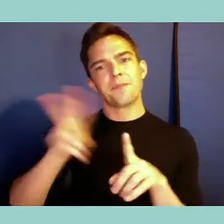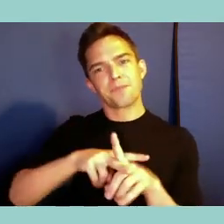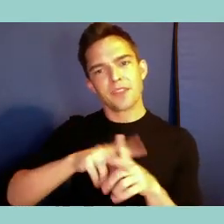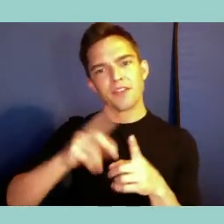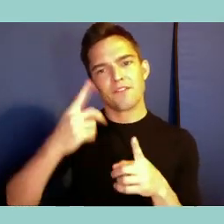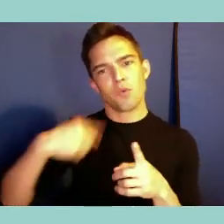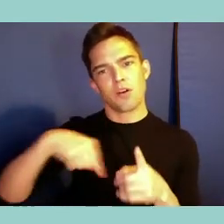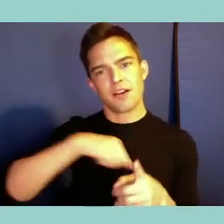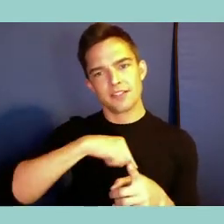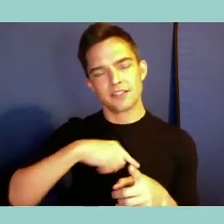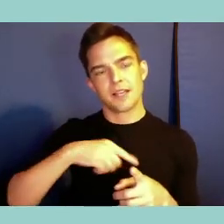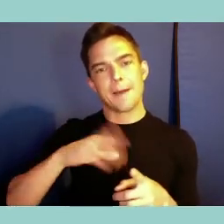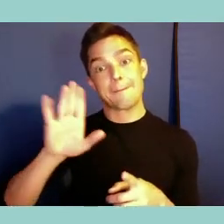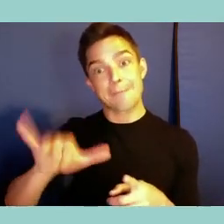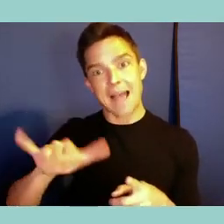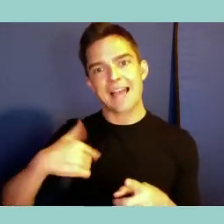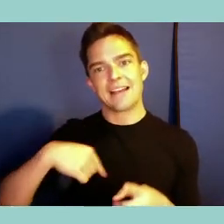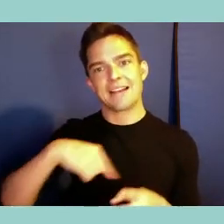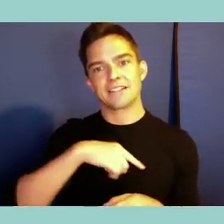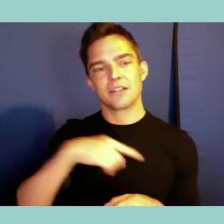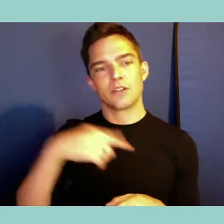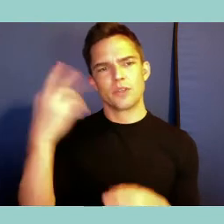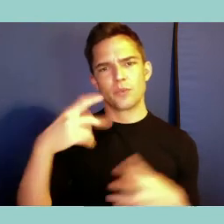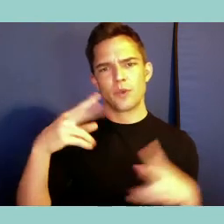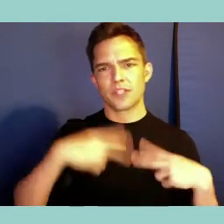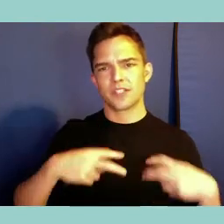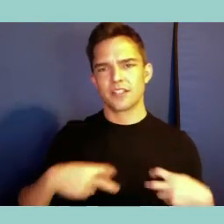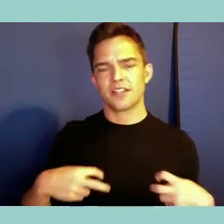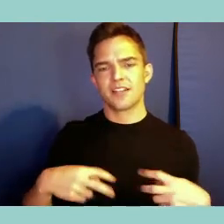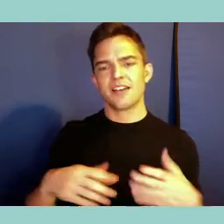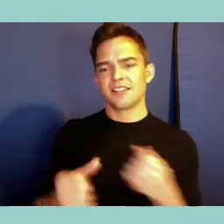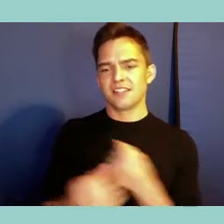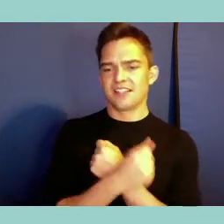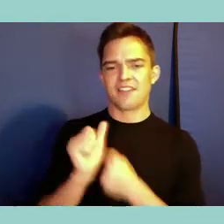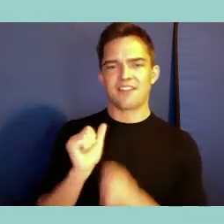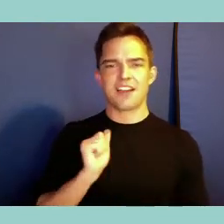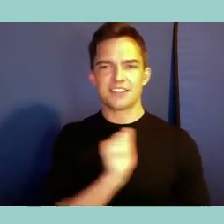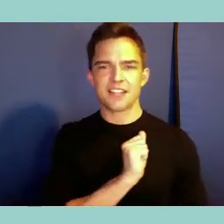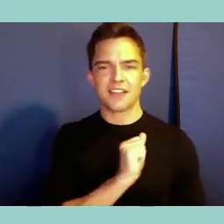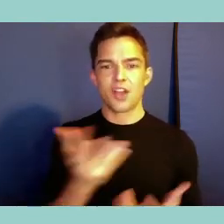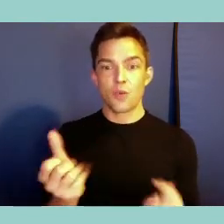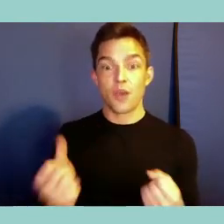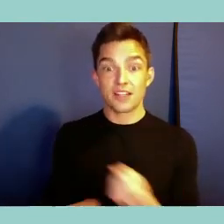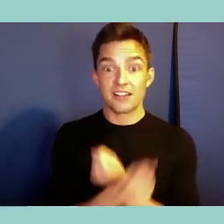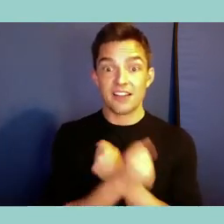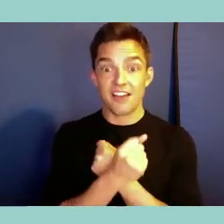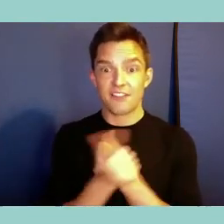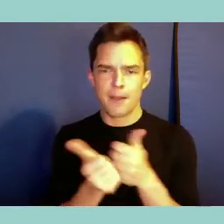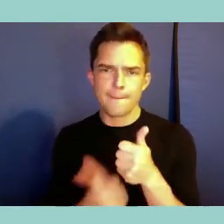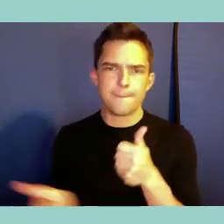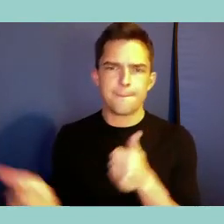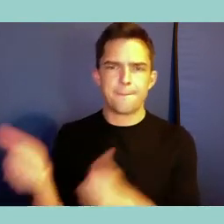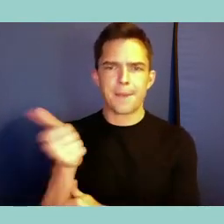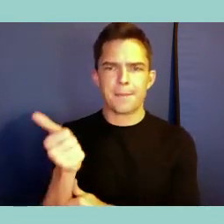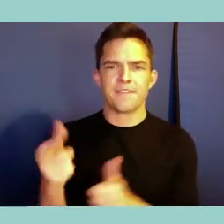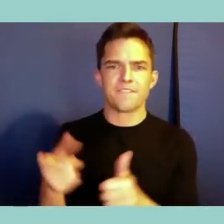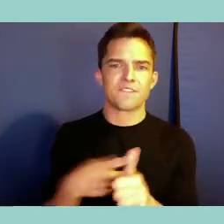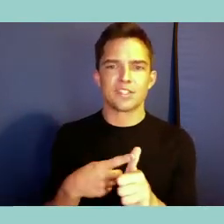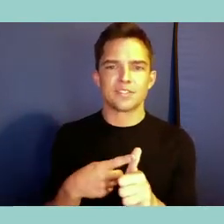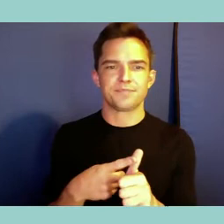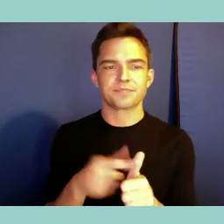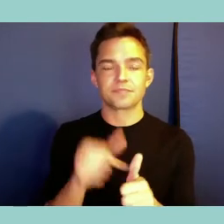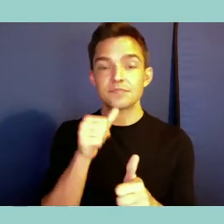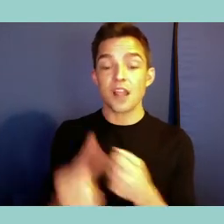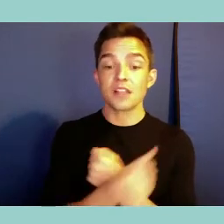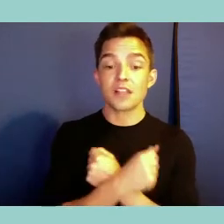us, because we want to love ourselves and we want love to win first. Not a love